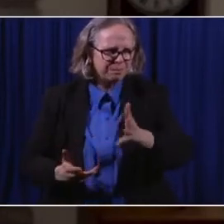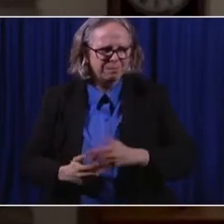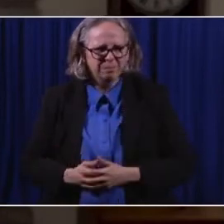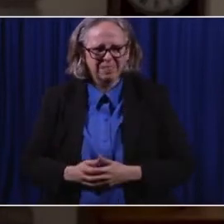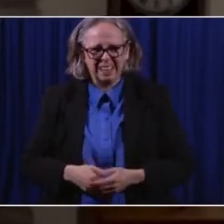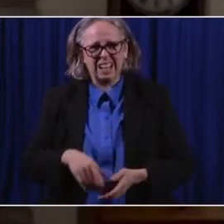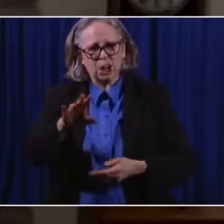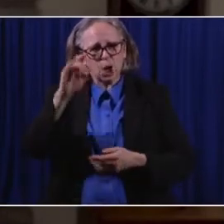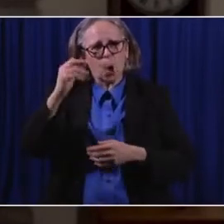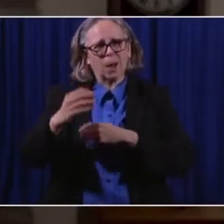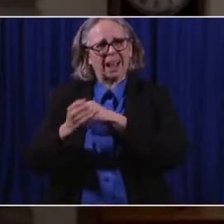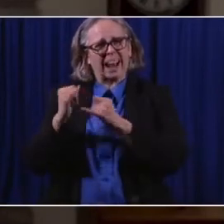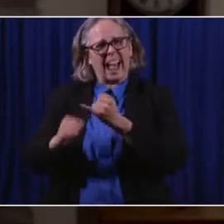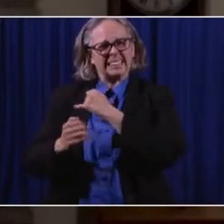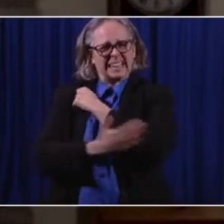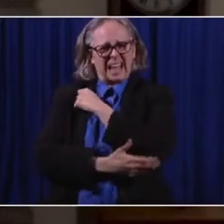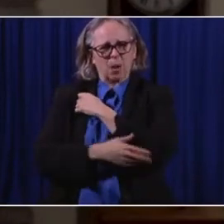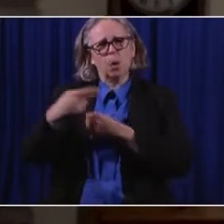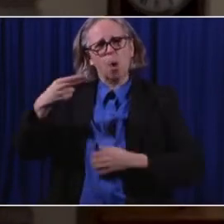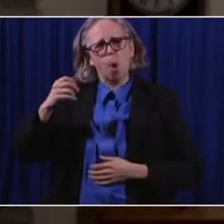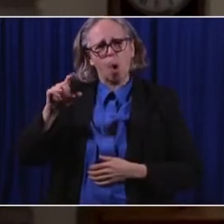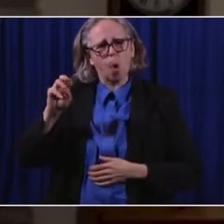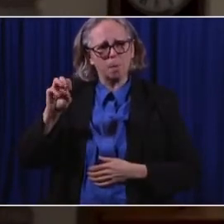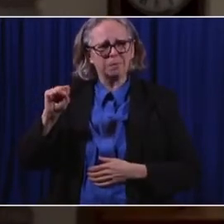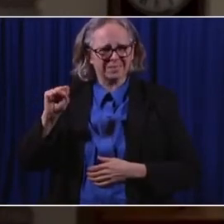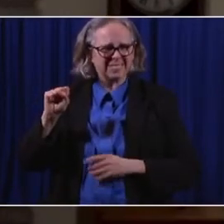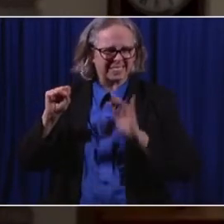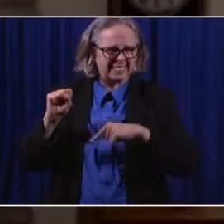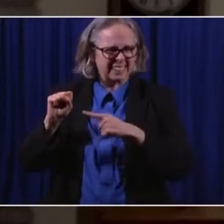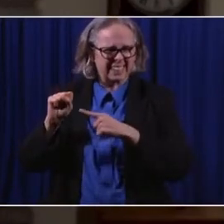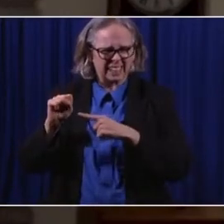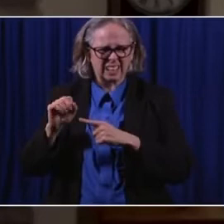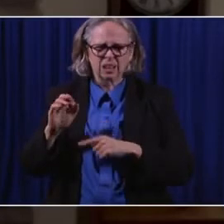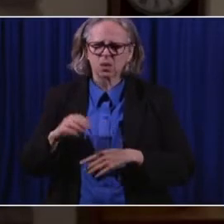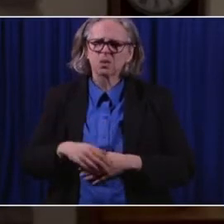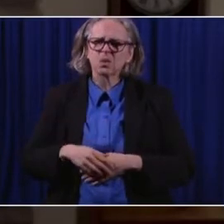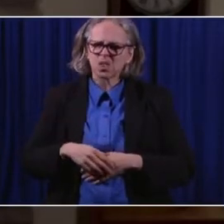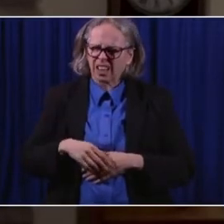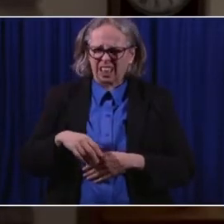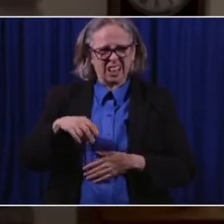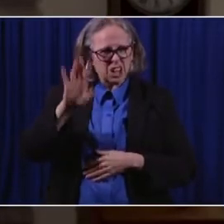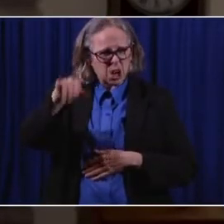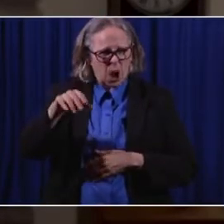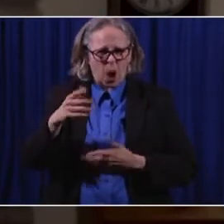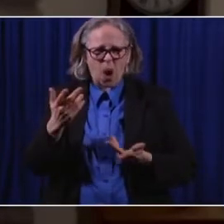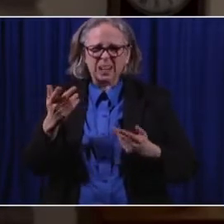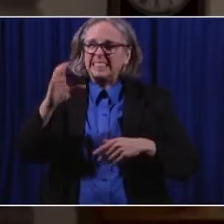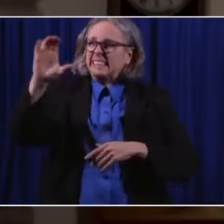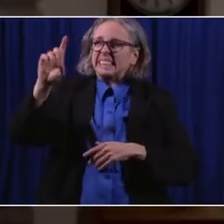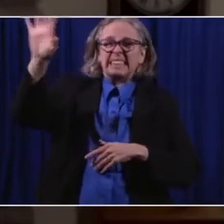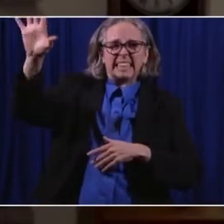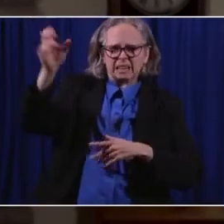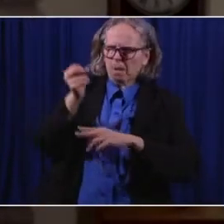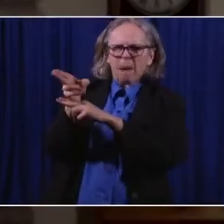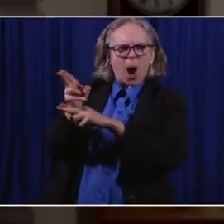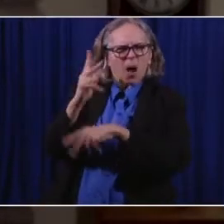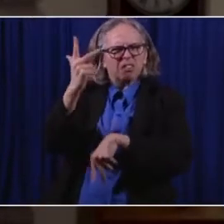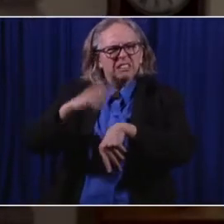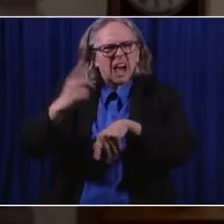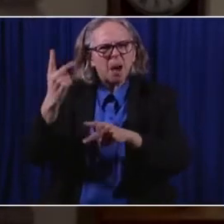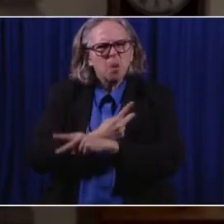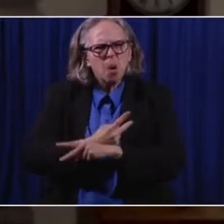County. Holmes County is about three times, the lowest of the 88 counties is about three times. Even our lowest county, it's